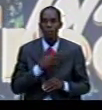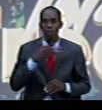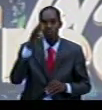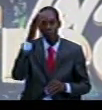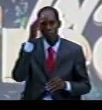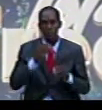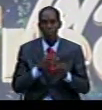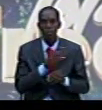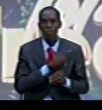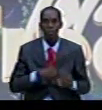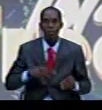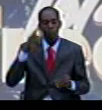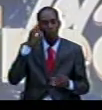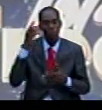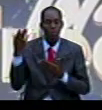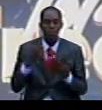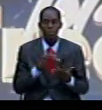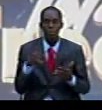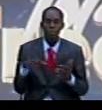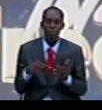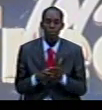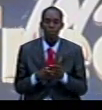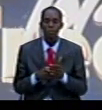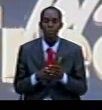to Ibadan.